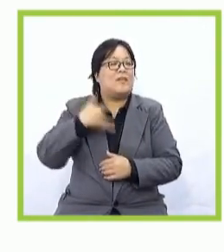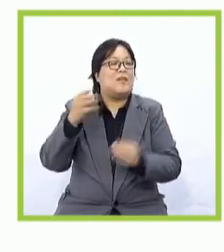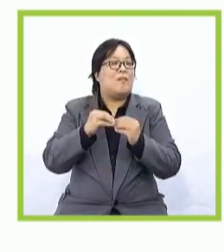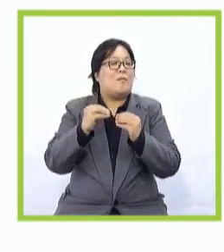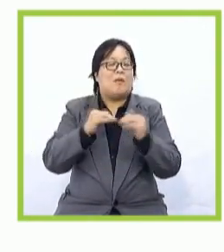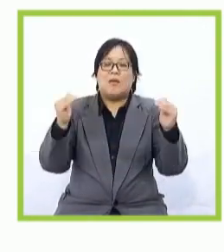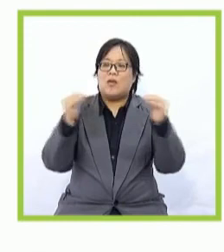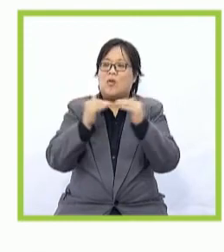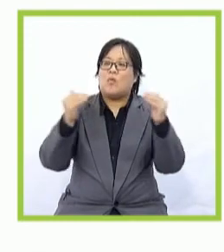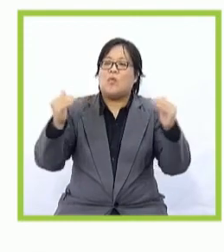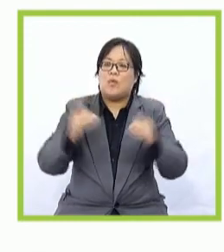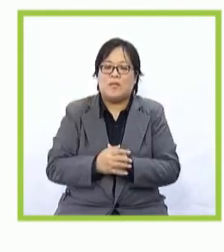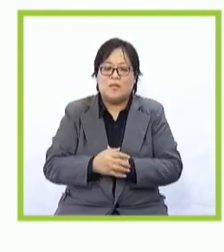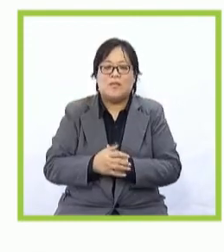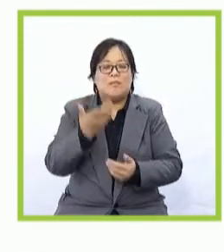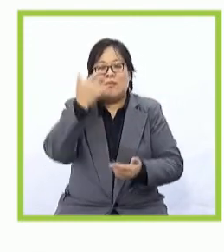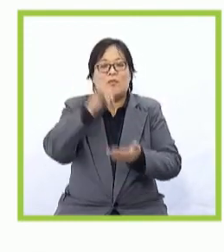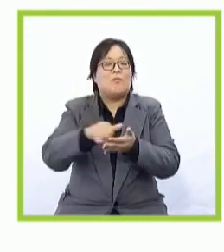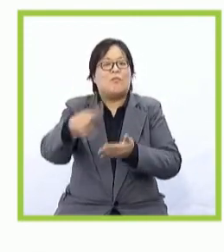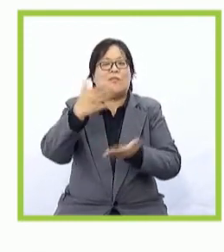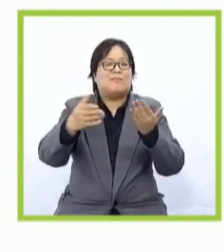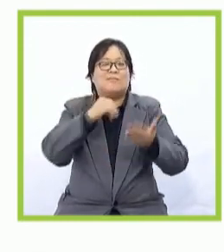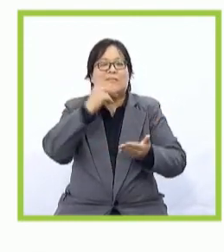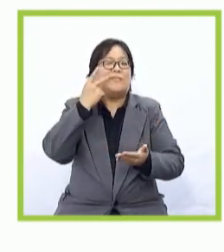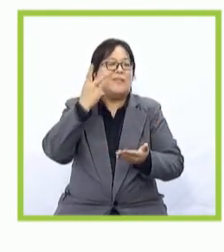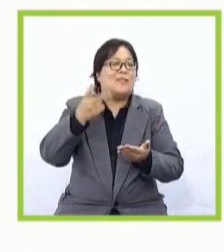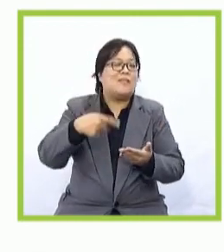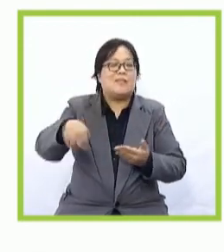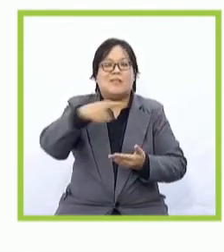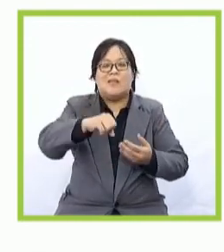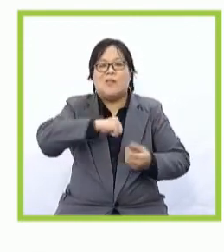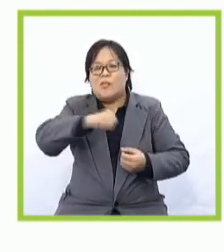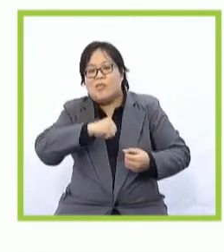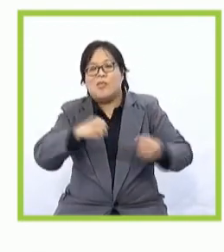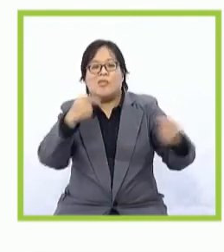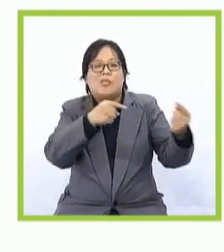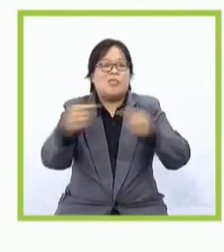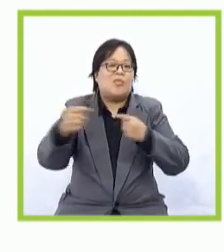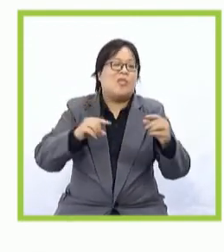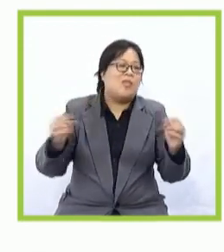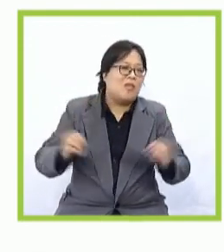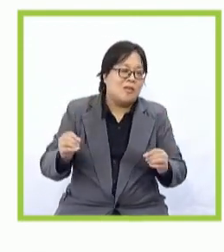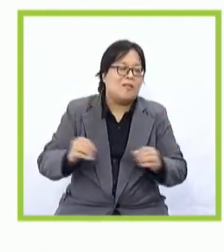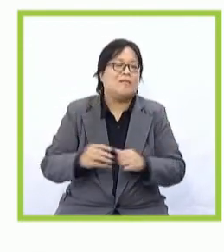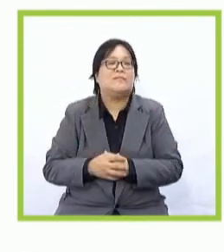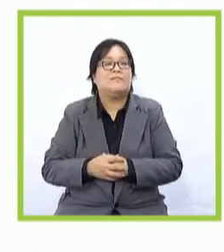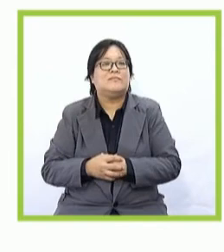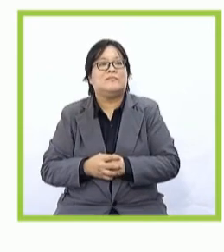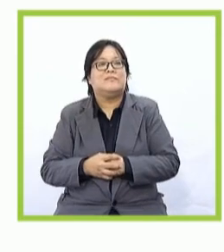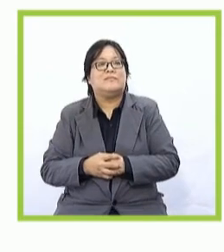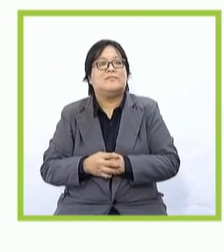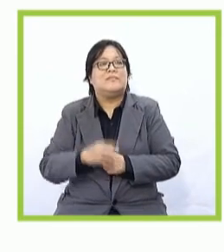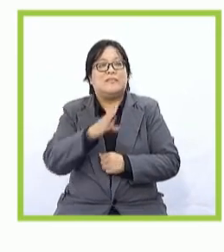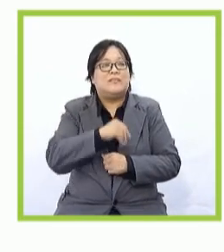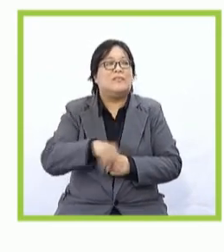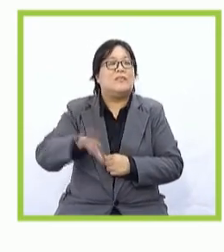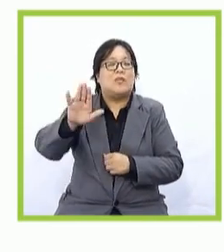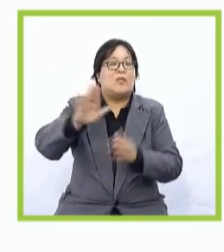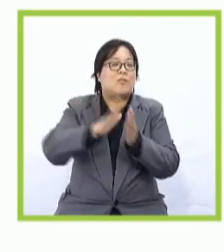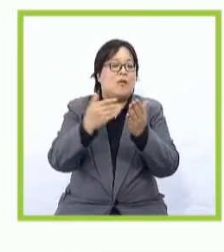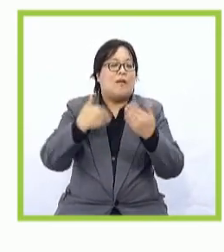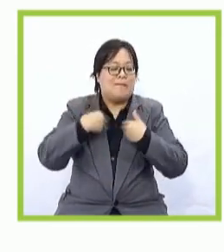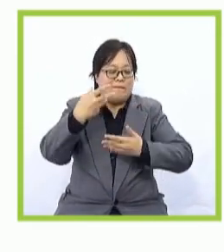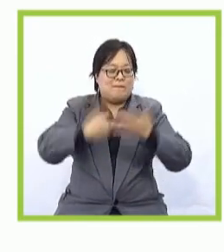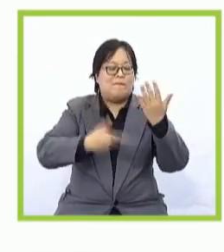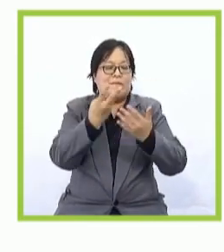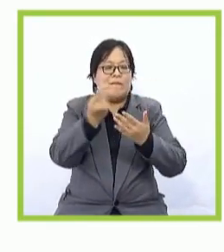equal, and therefore you won't see much of a resistance. But your book does, on the other hand, give several